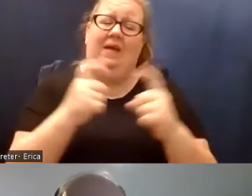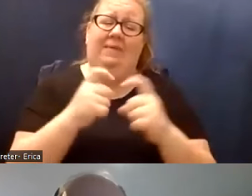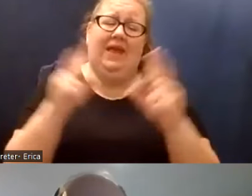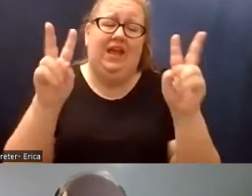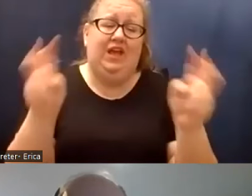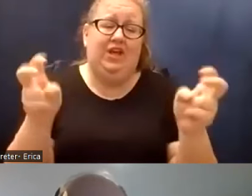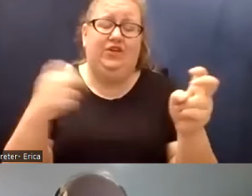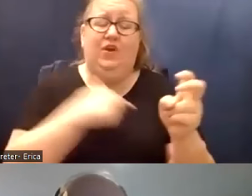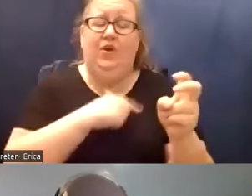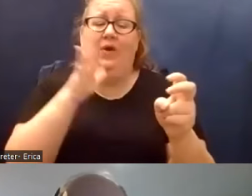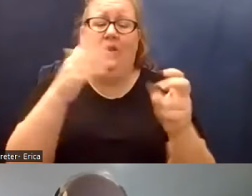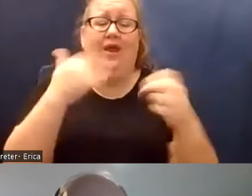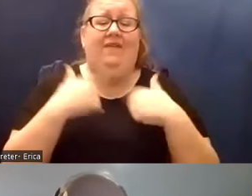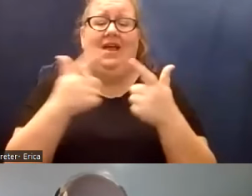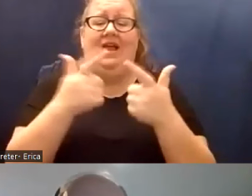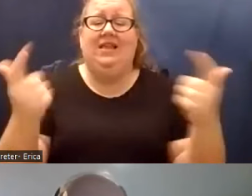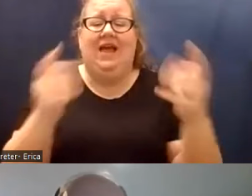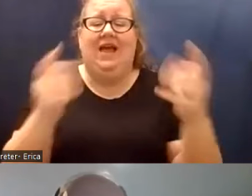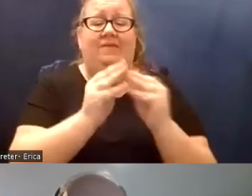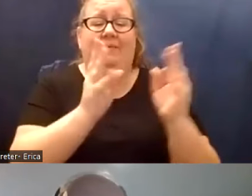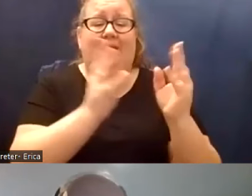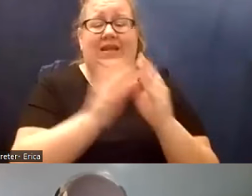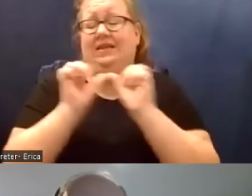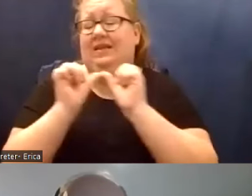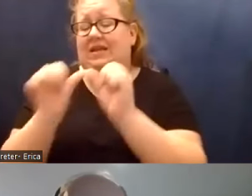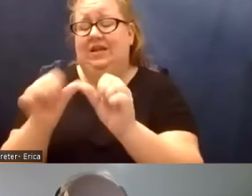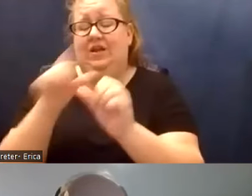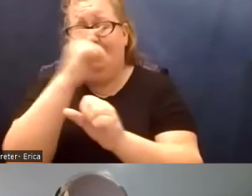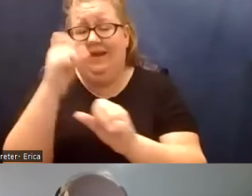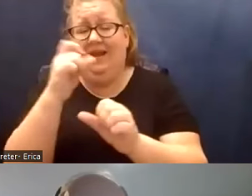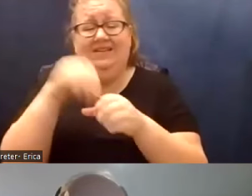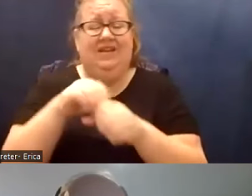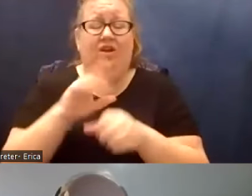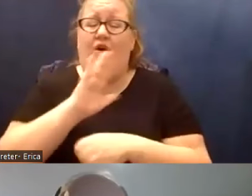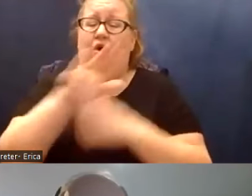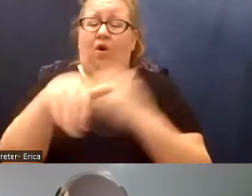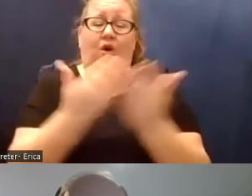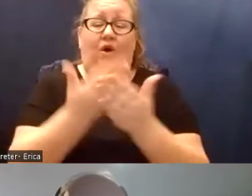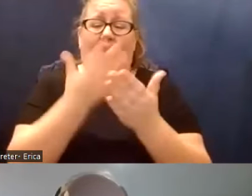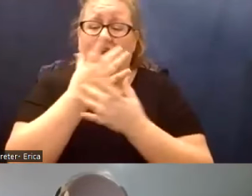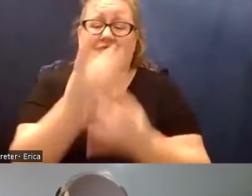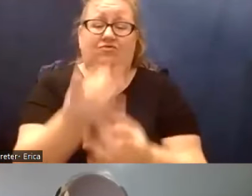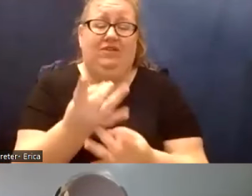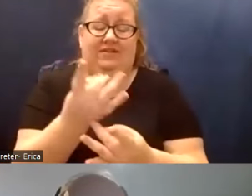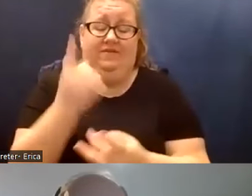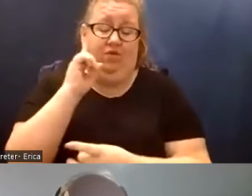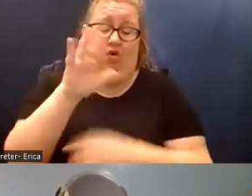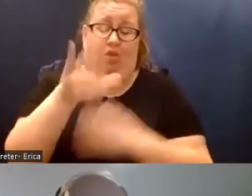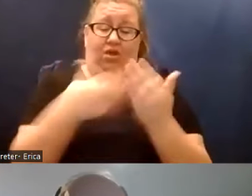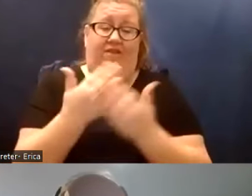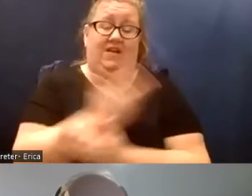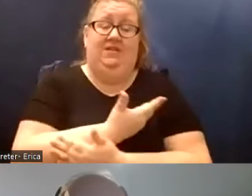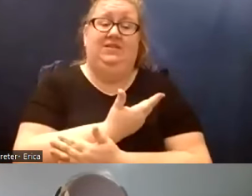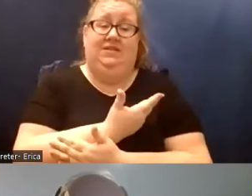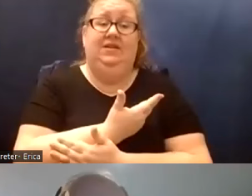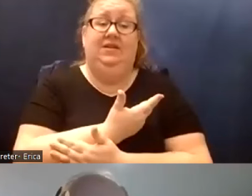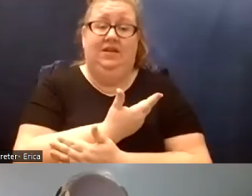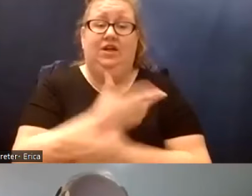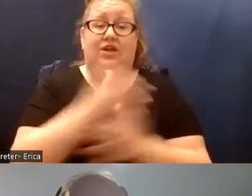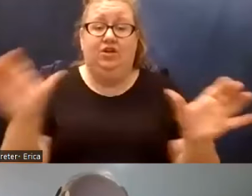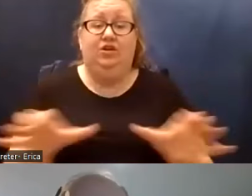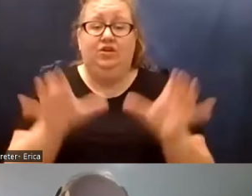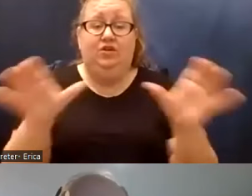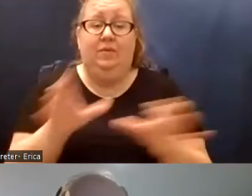to have lots of meetings and continue because it's in all our interests to do whatever we can to promote